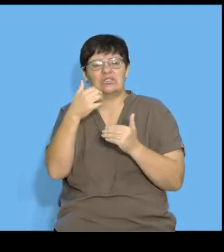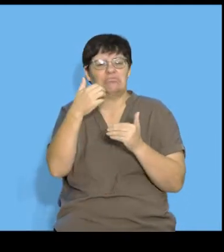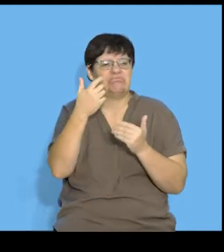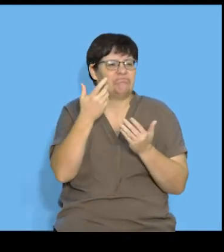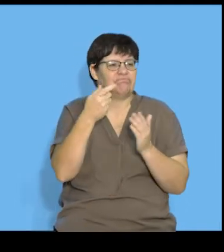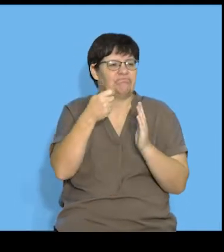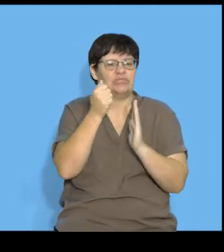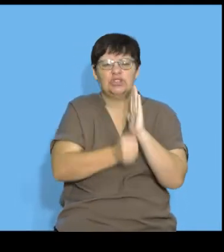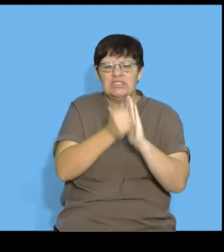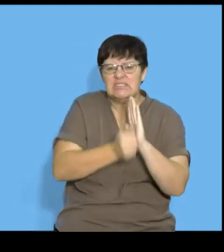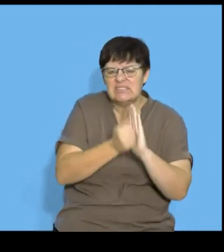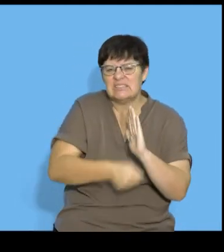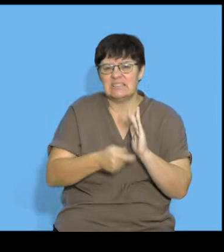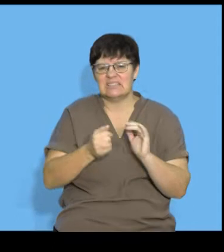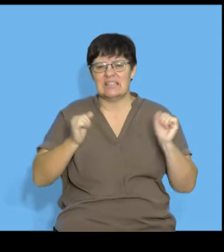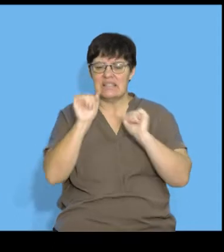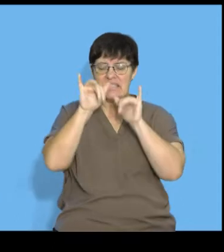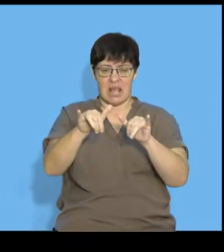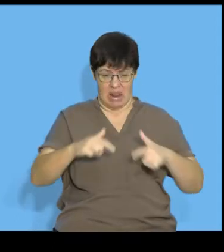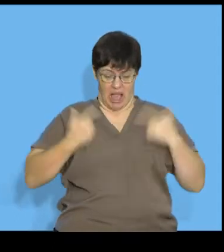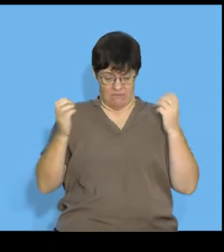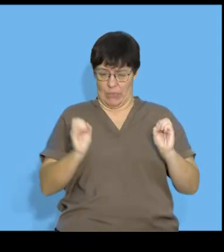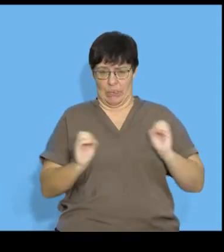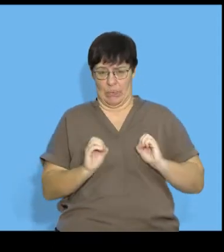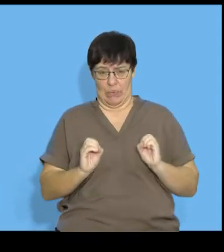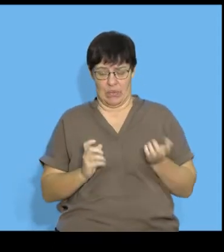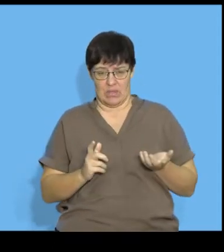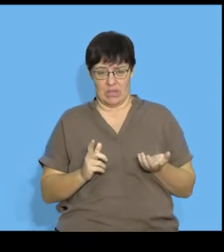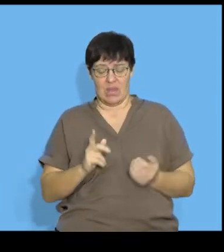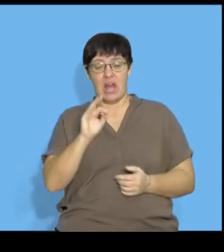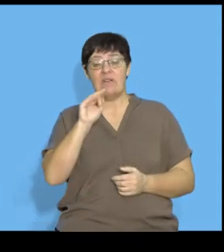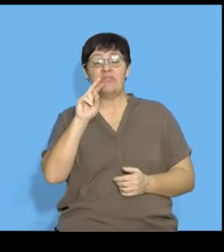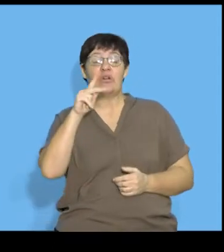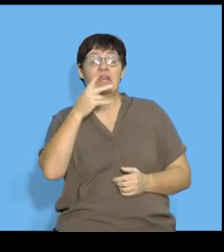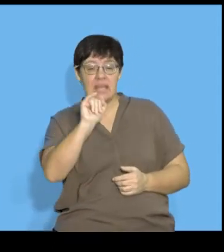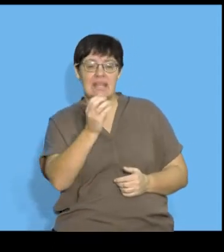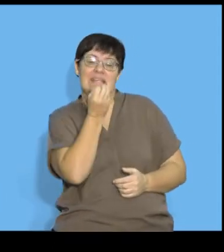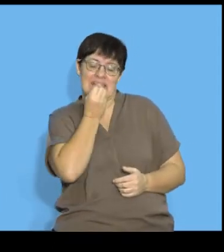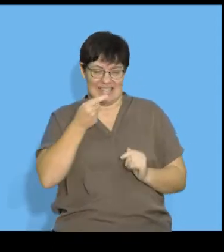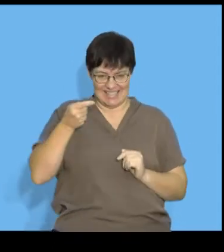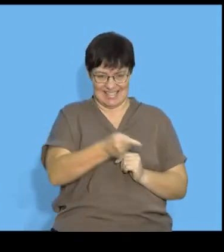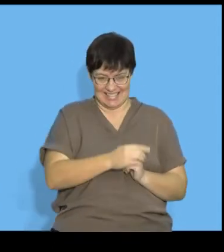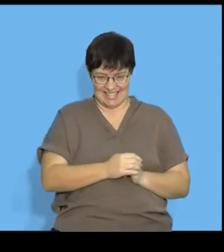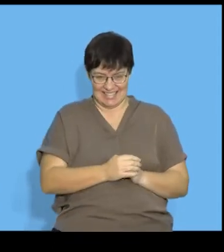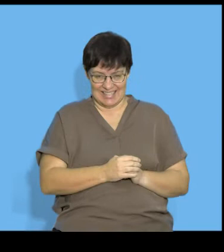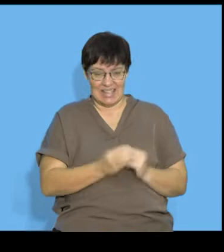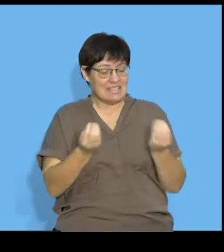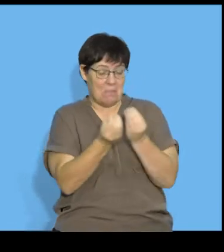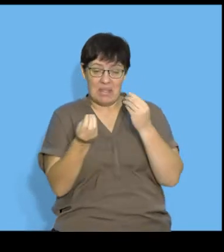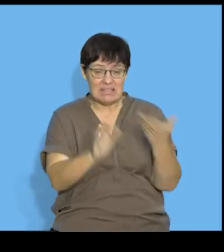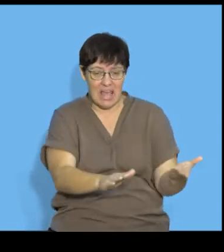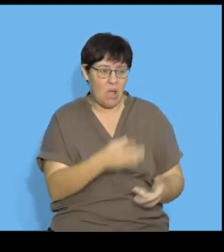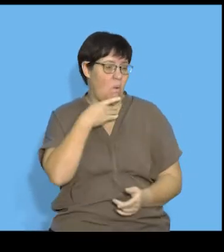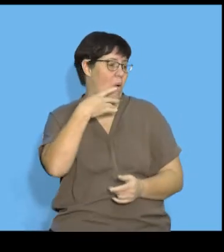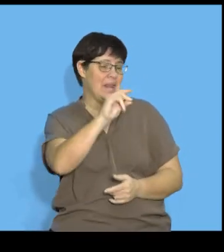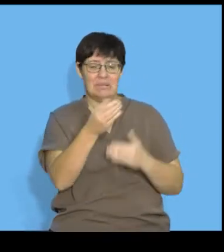leave it in the fridge, it's not living. So what happens is the fungi eats on that. So if something dies, if an animal